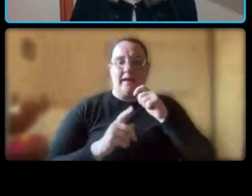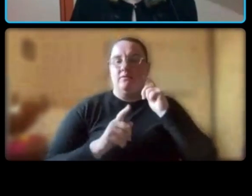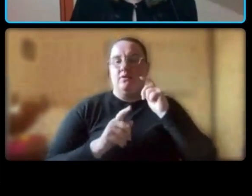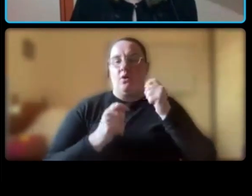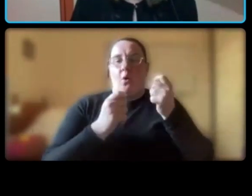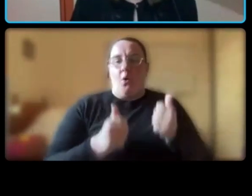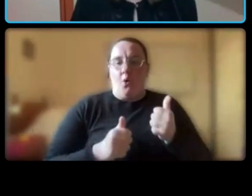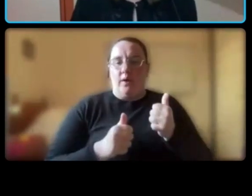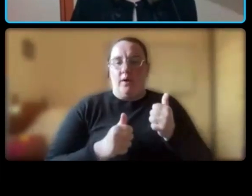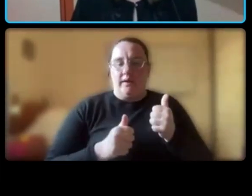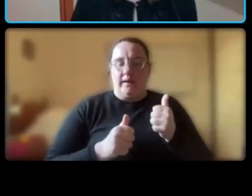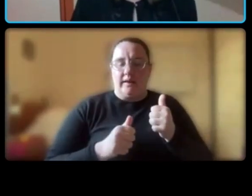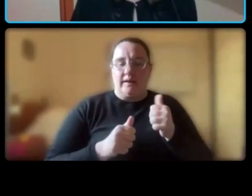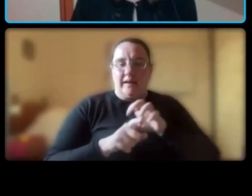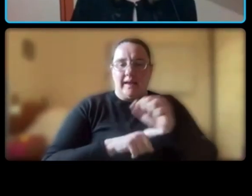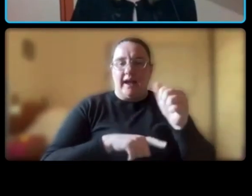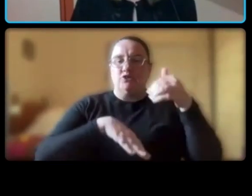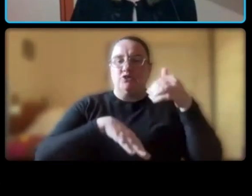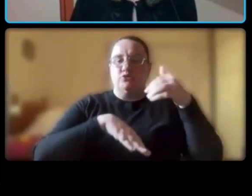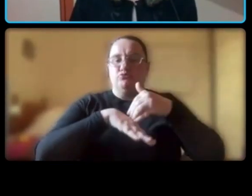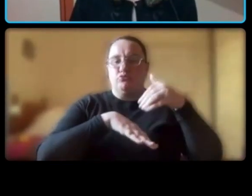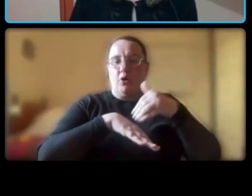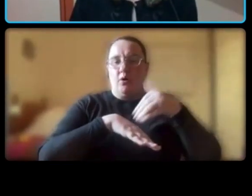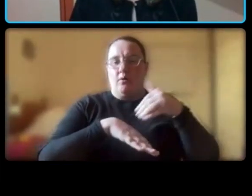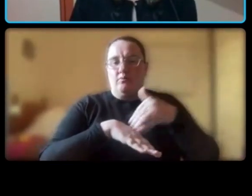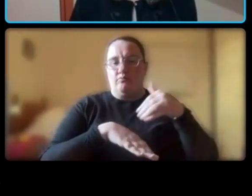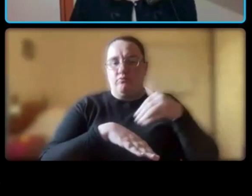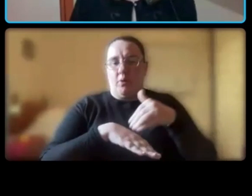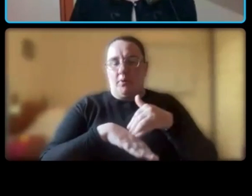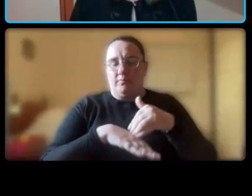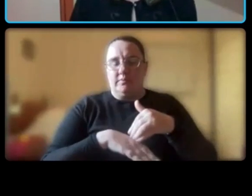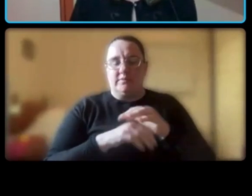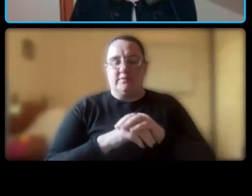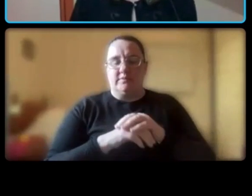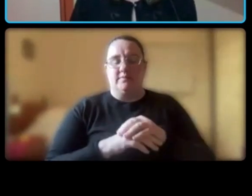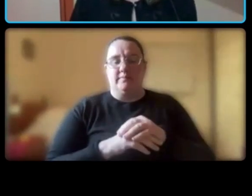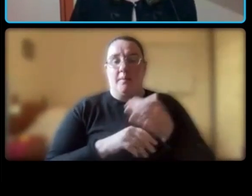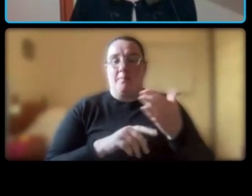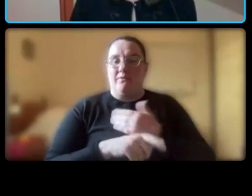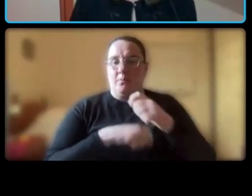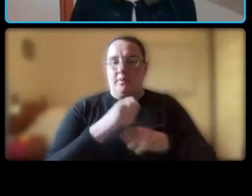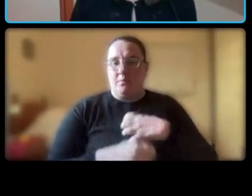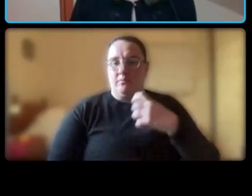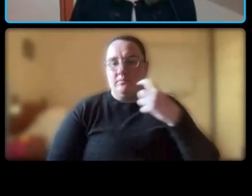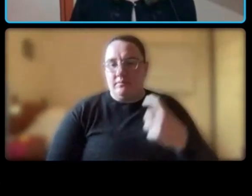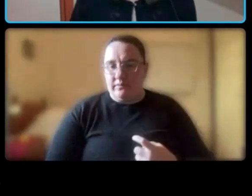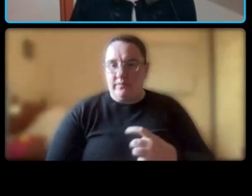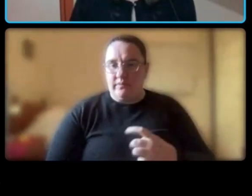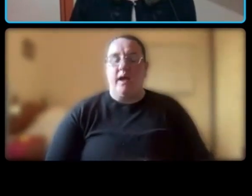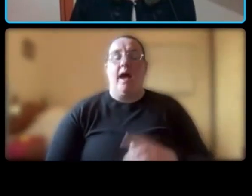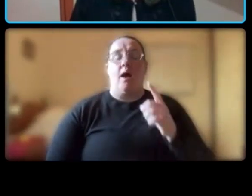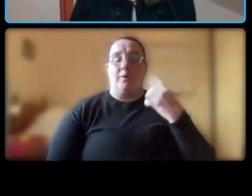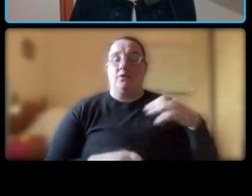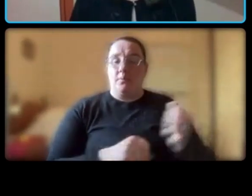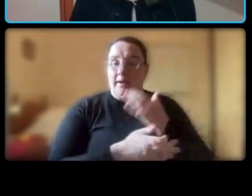before they reach the point of becoming a reportable incident. And we're proposing to make it an obligation for providers to have